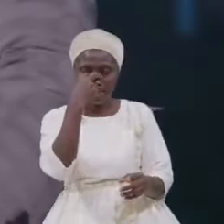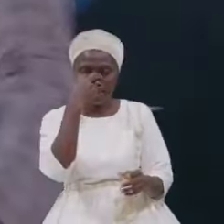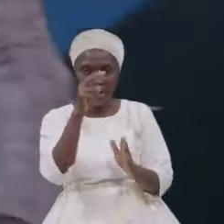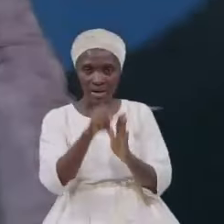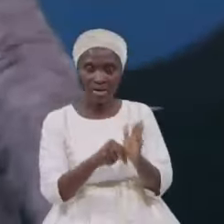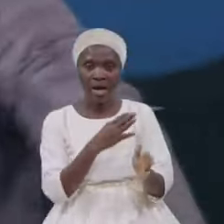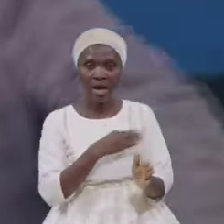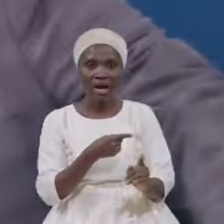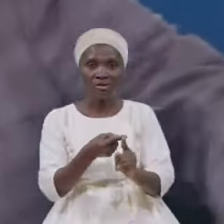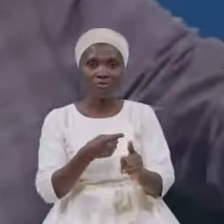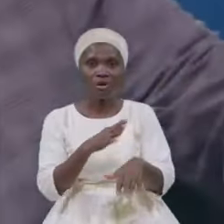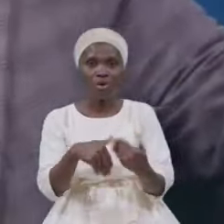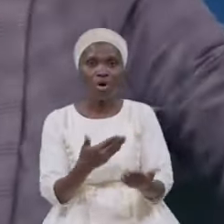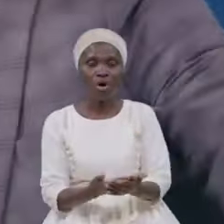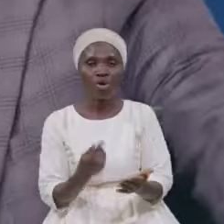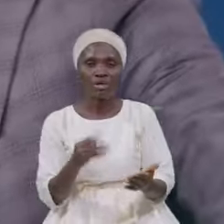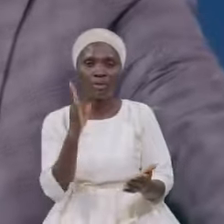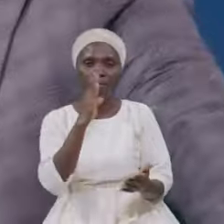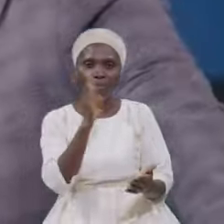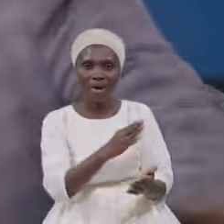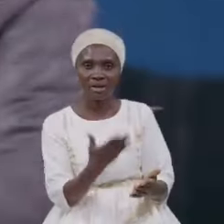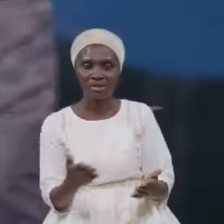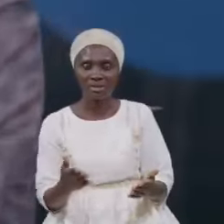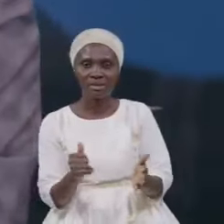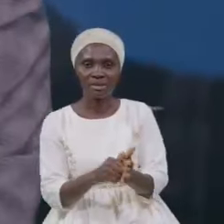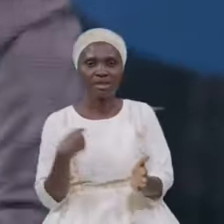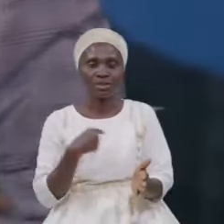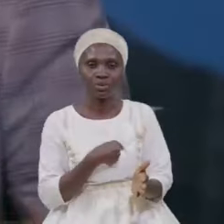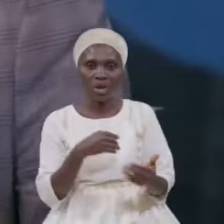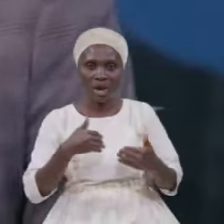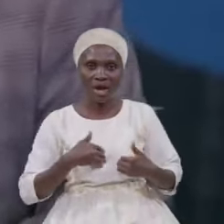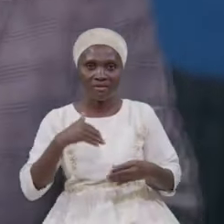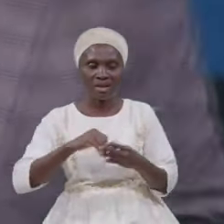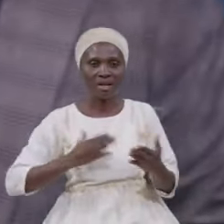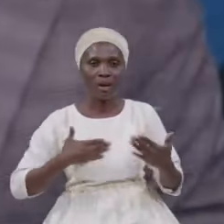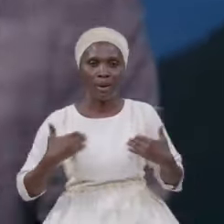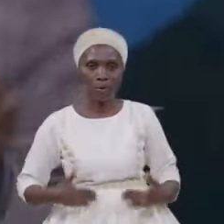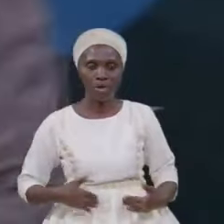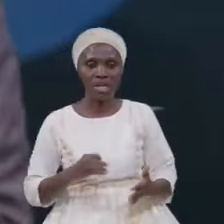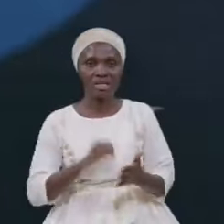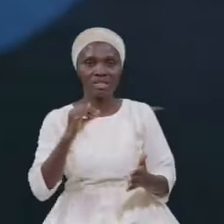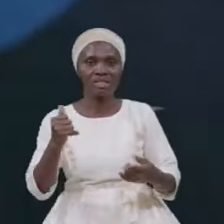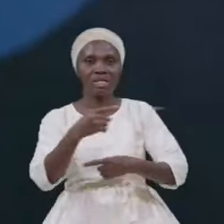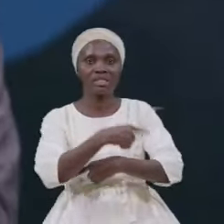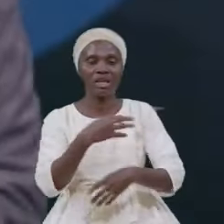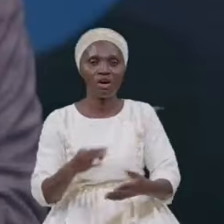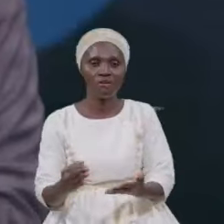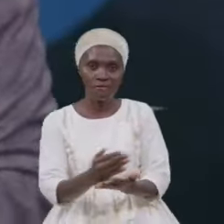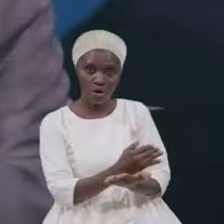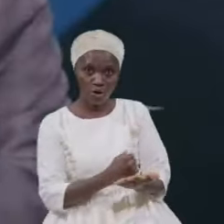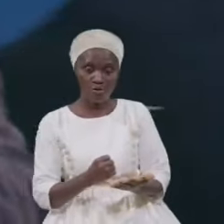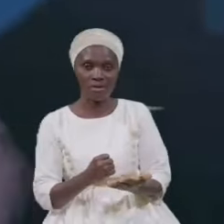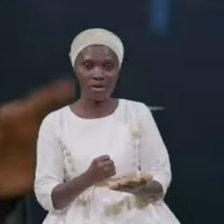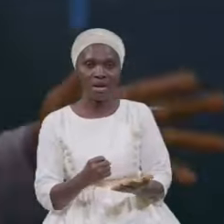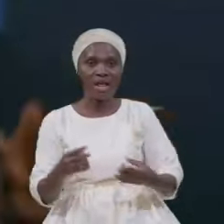the day of recovery. There is the day of redemption. He planned redemption for us.